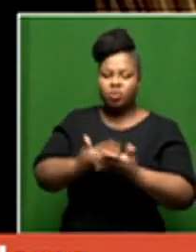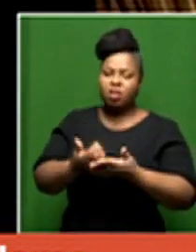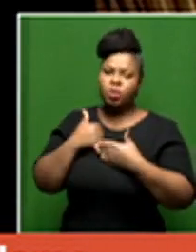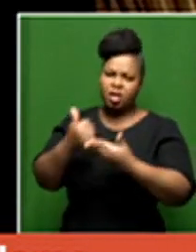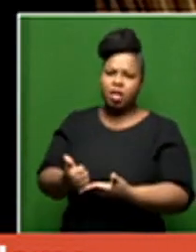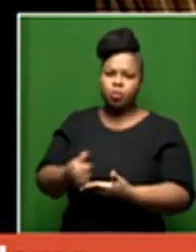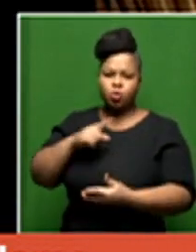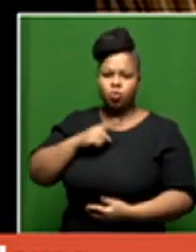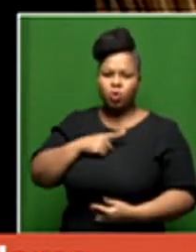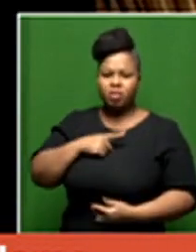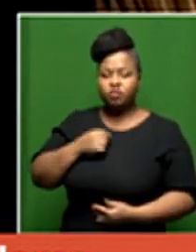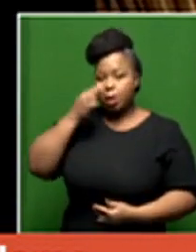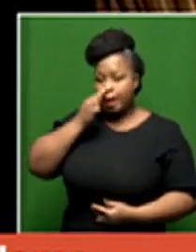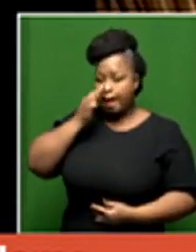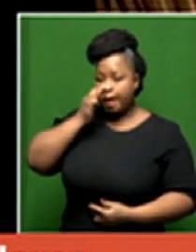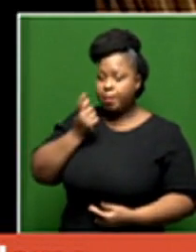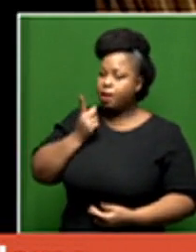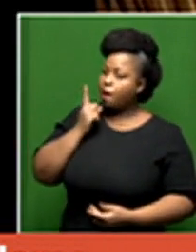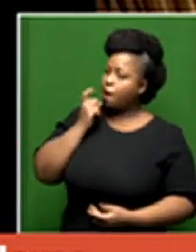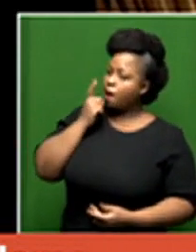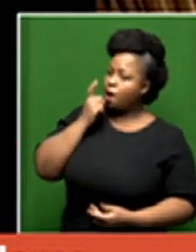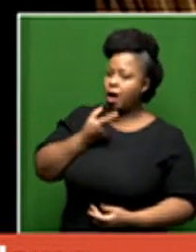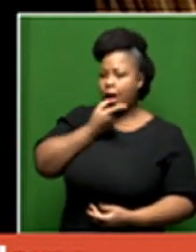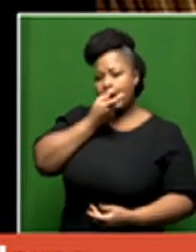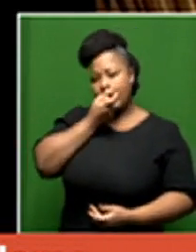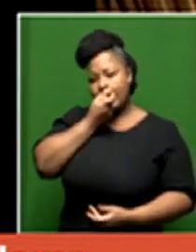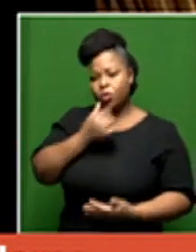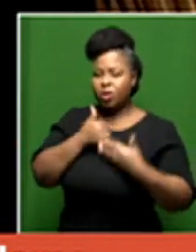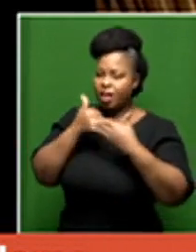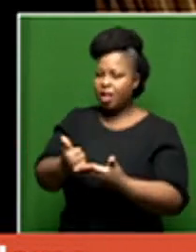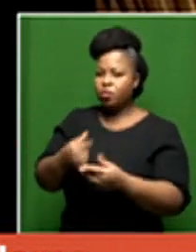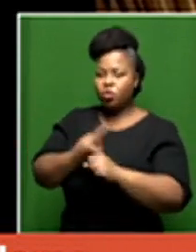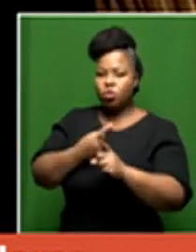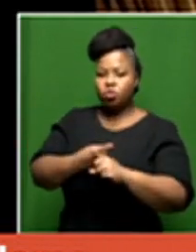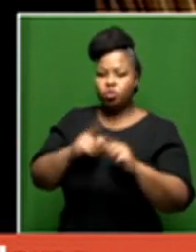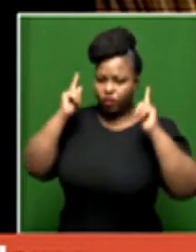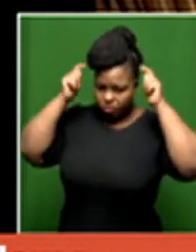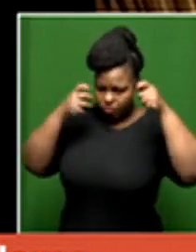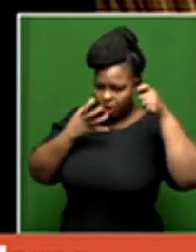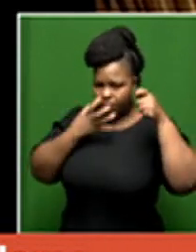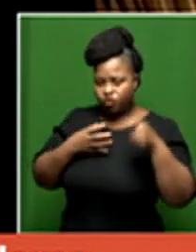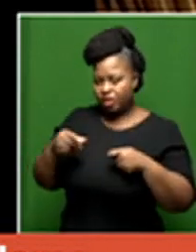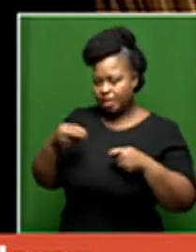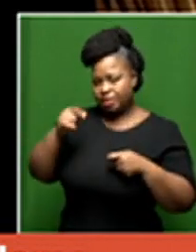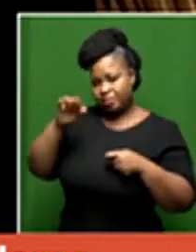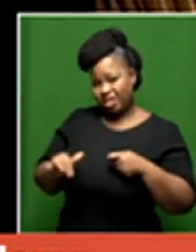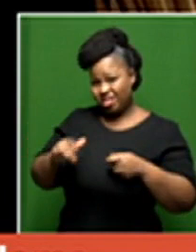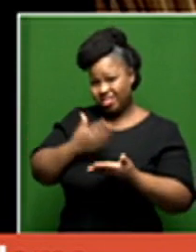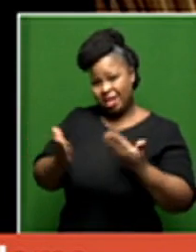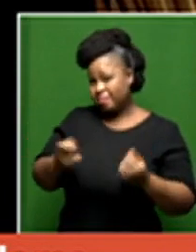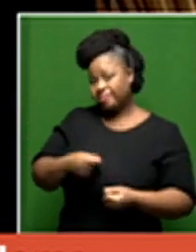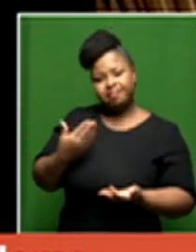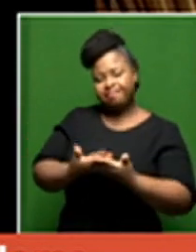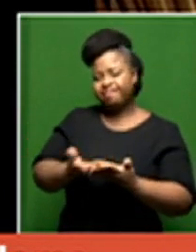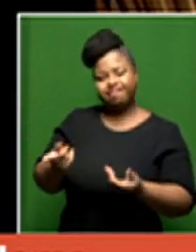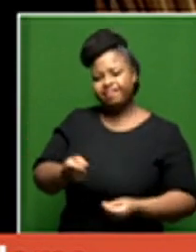from a cortisone-based nasal spray, which is also helping, and then an antihistamine. Preferably, Zama, not those available over the